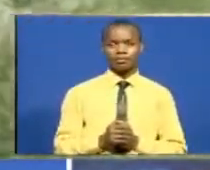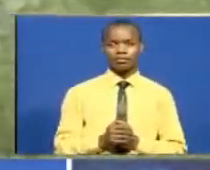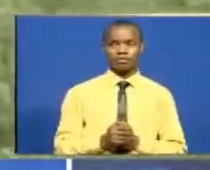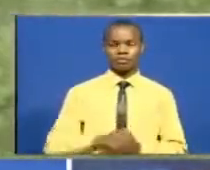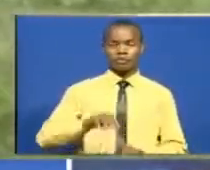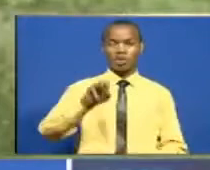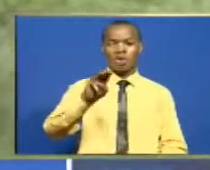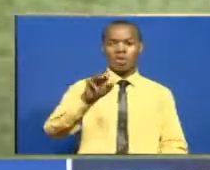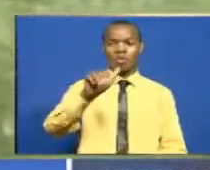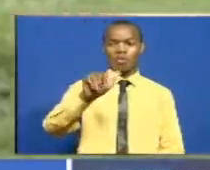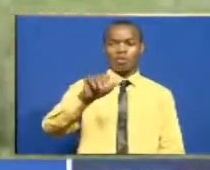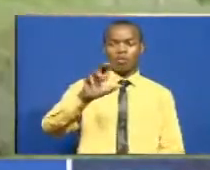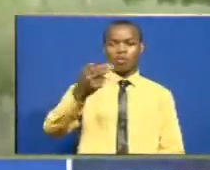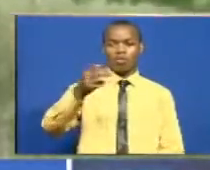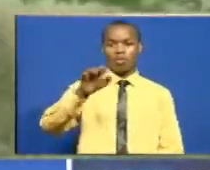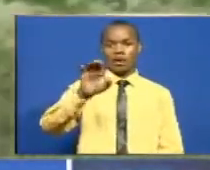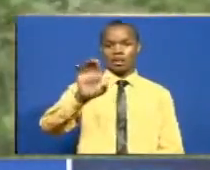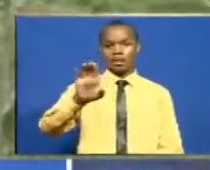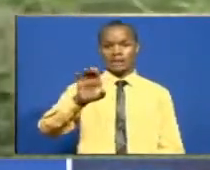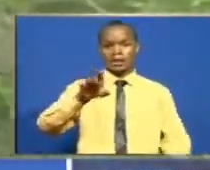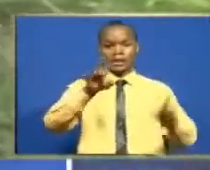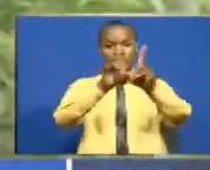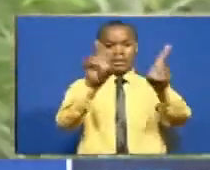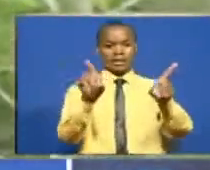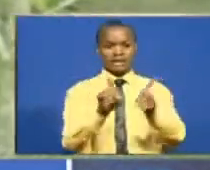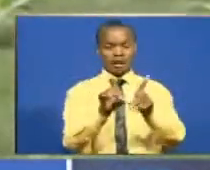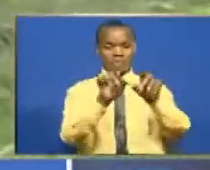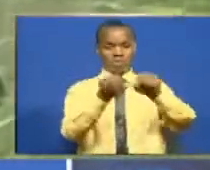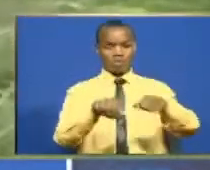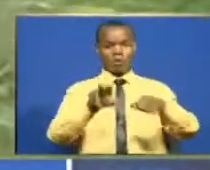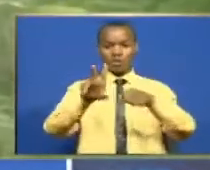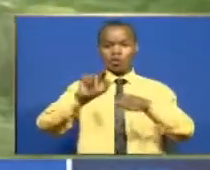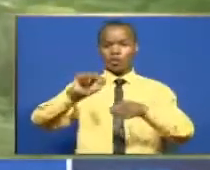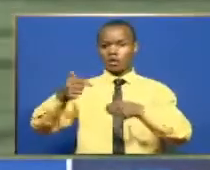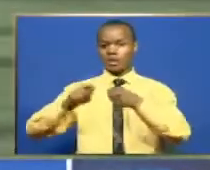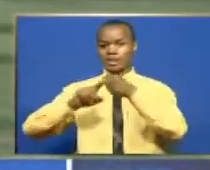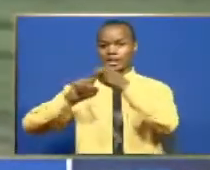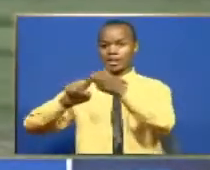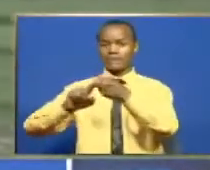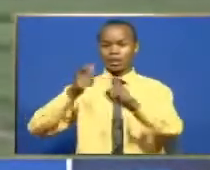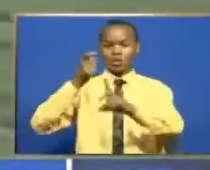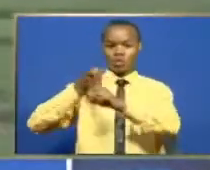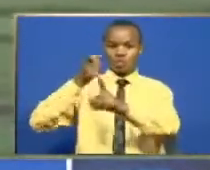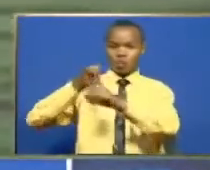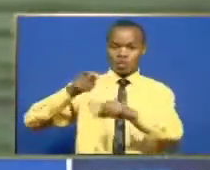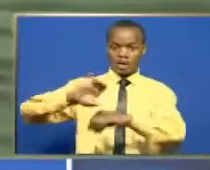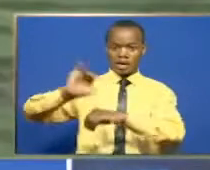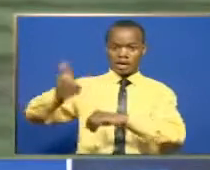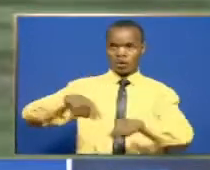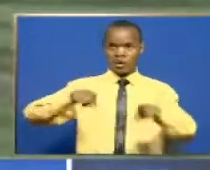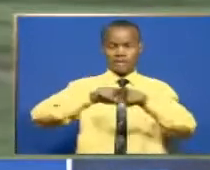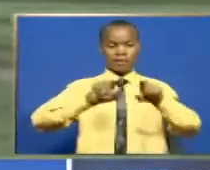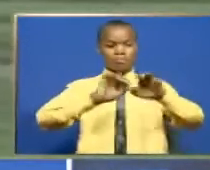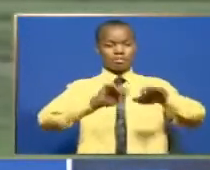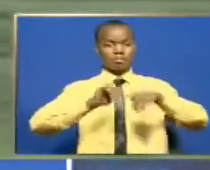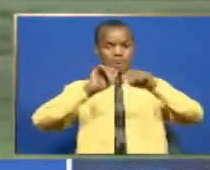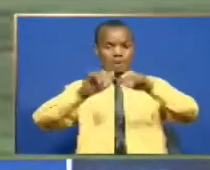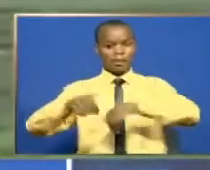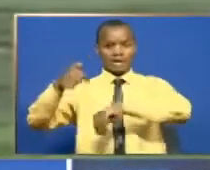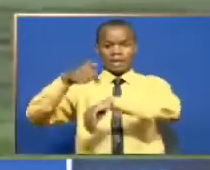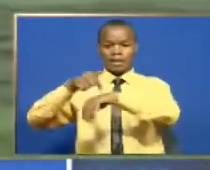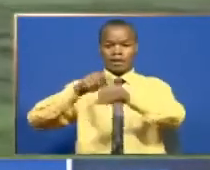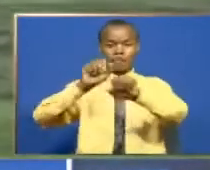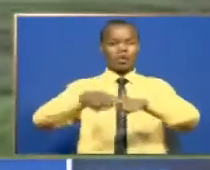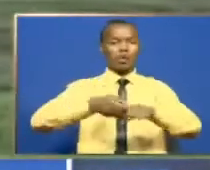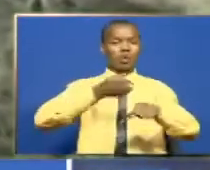Mwache Multipurpose Dam is expected to put 2,600 hectares of land in Kwale County under irrigation, as well as offer water